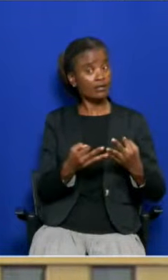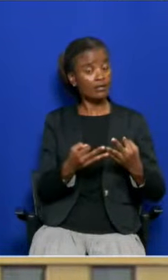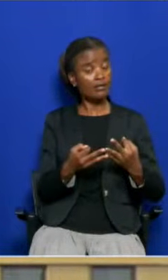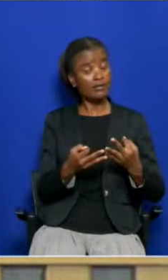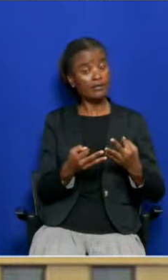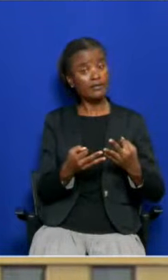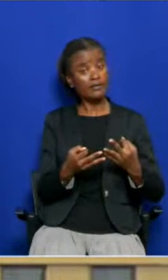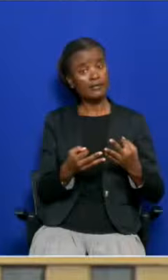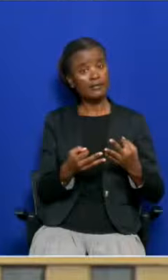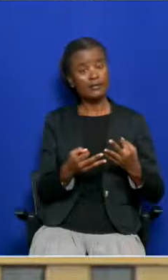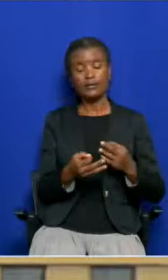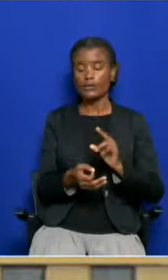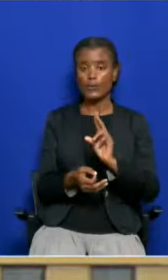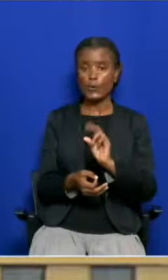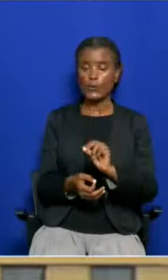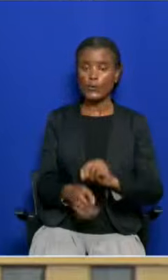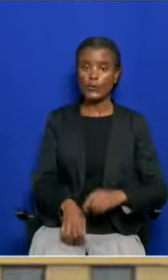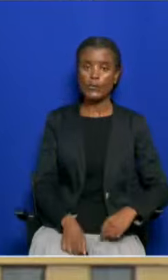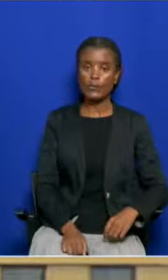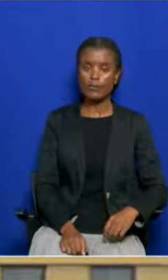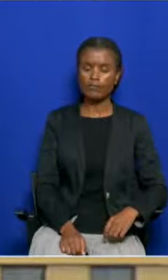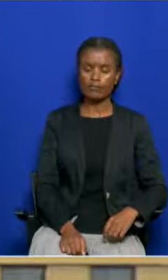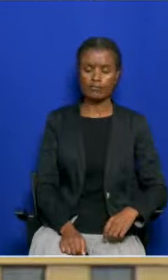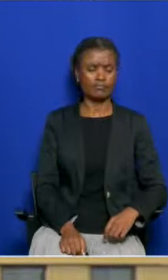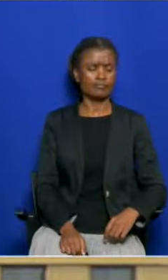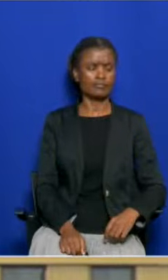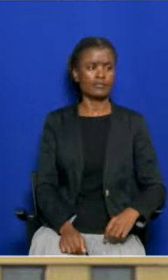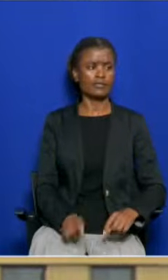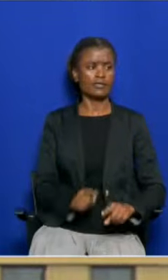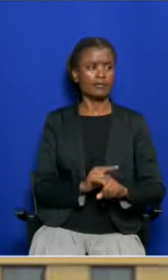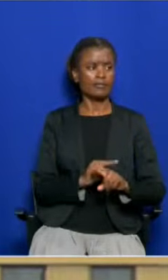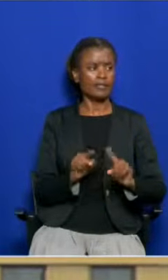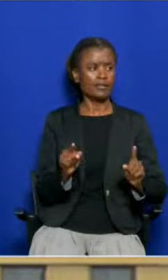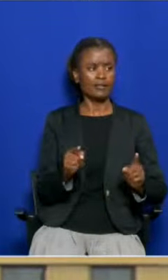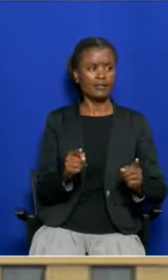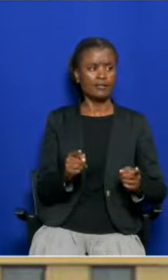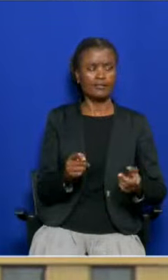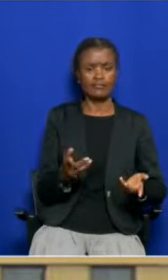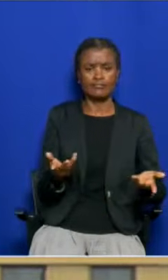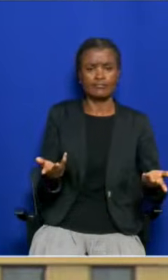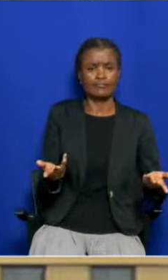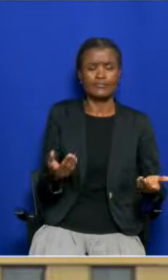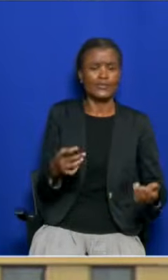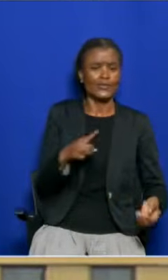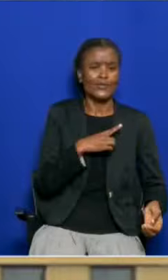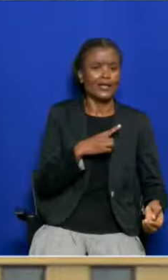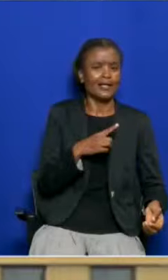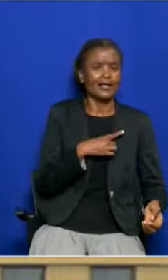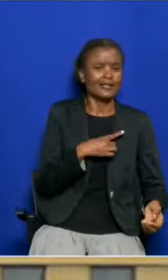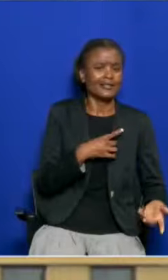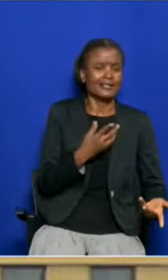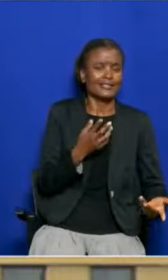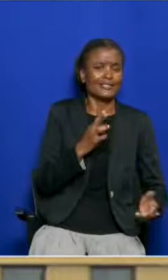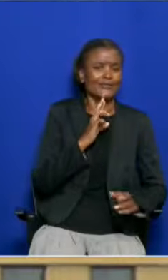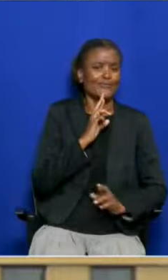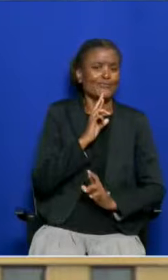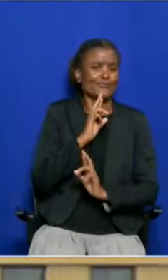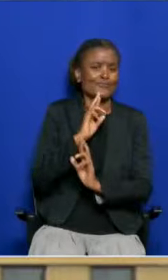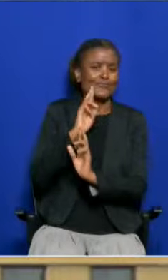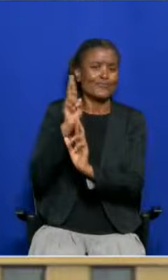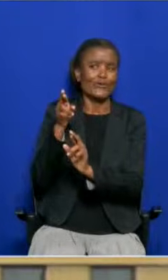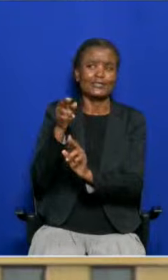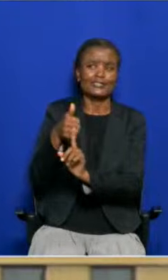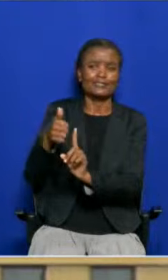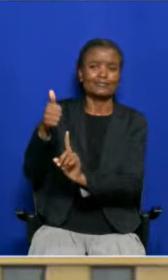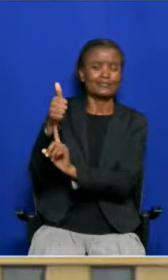No. But I still don't know then why you wouldn't report it to the general, at least when the